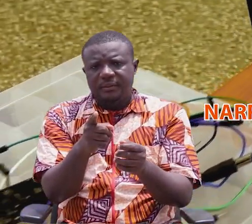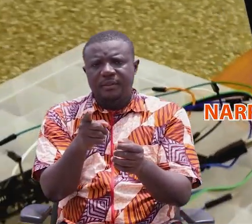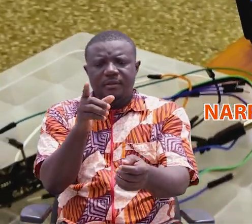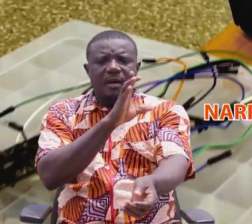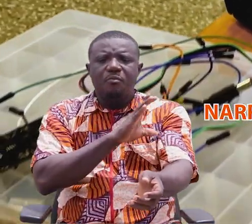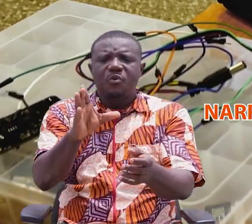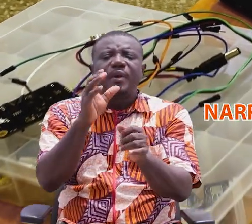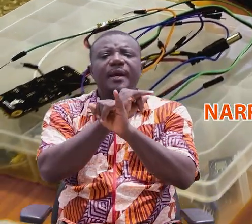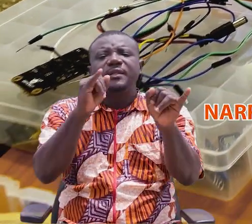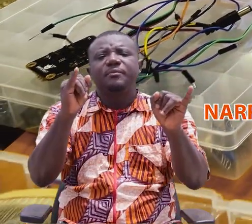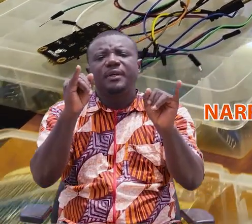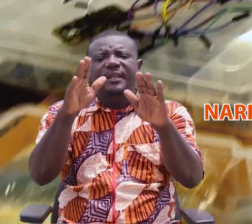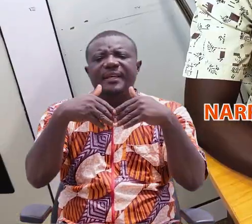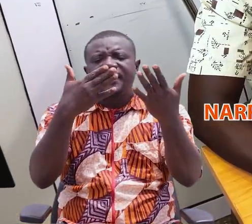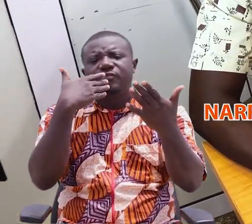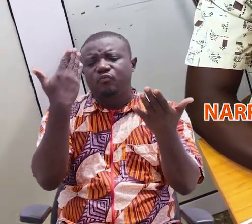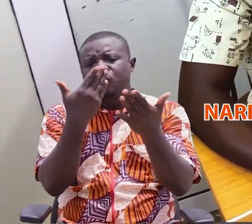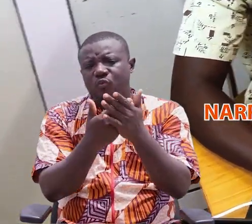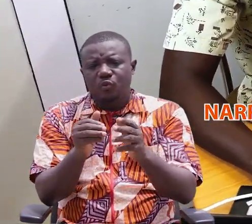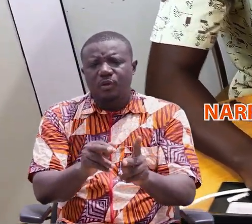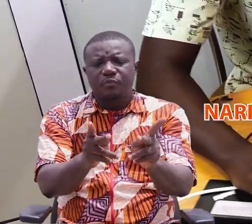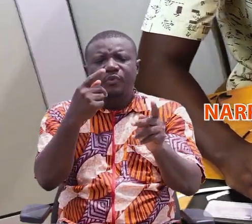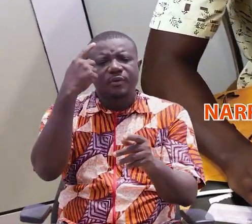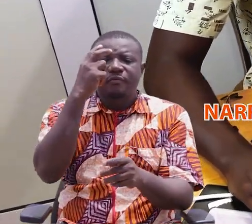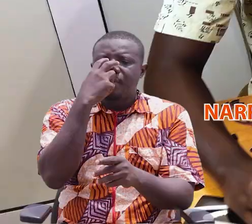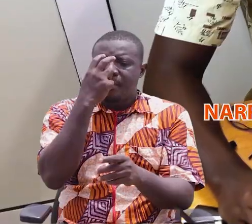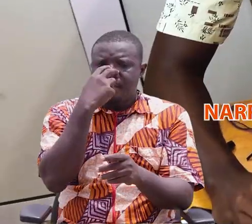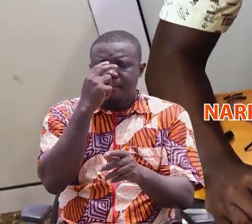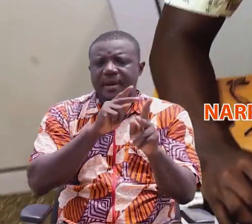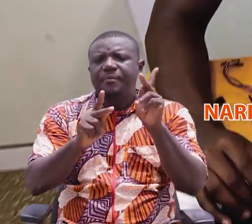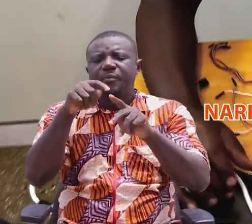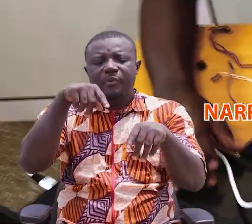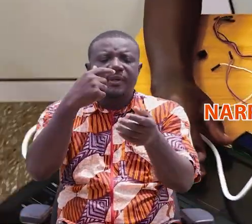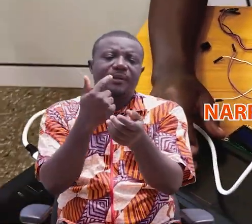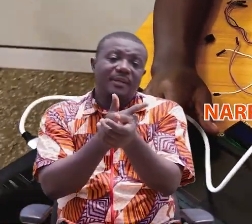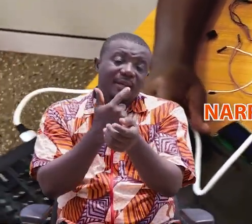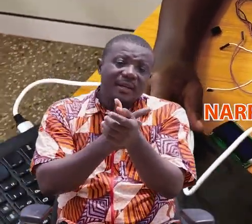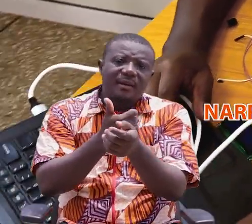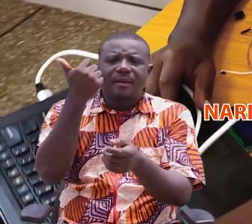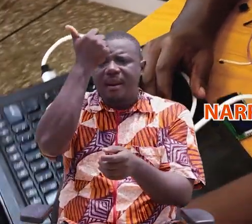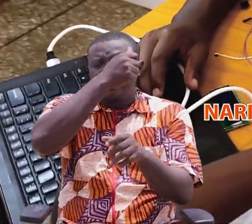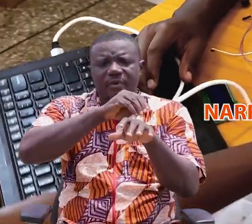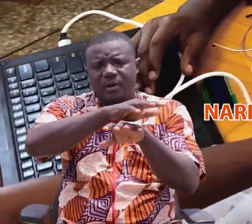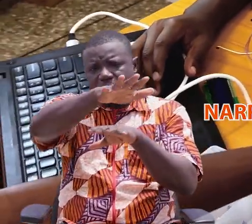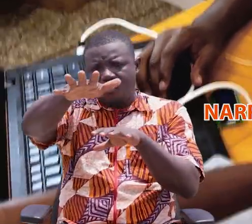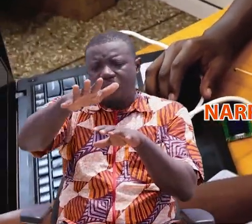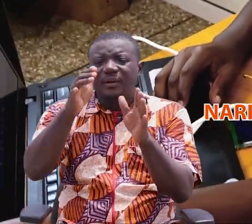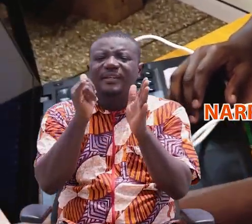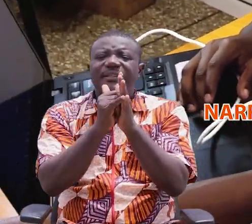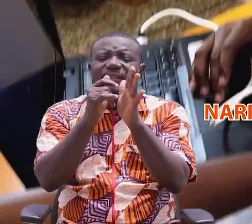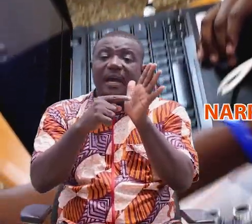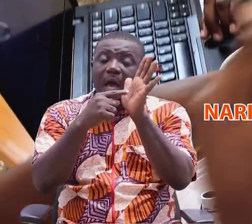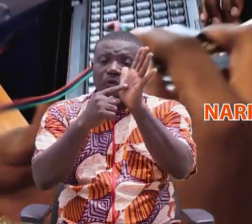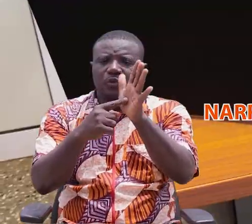empower independence and open new possibilities for the blind and visually impaired in Ghana and beyond, showing that